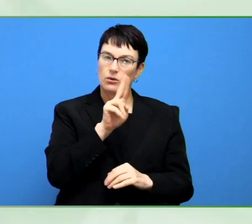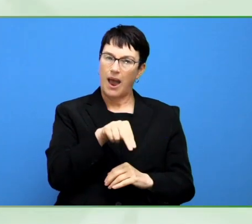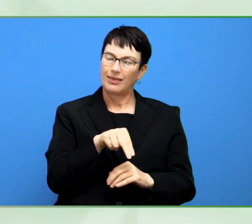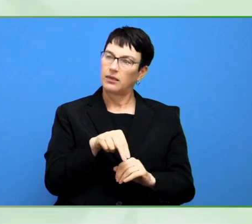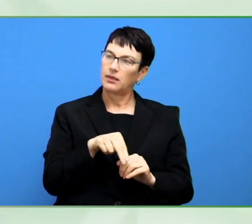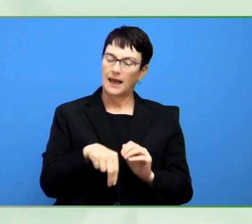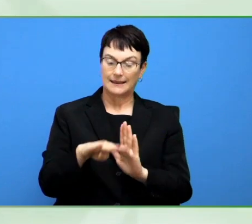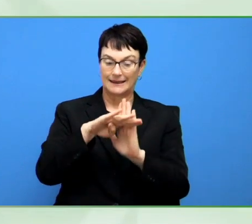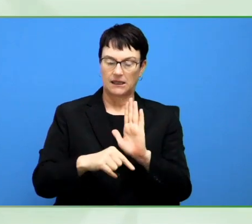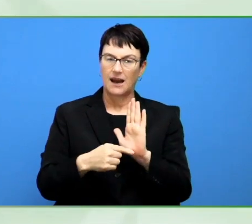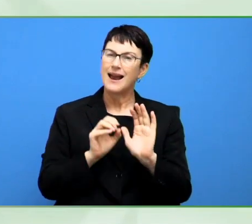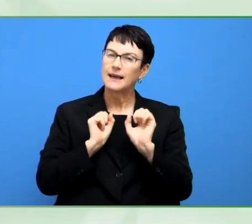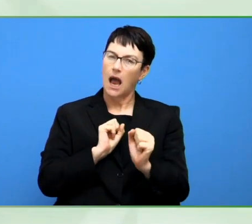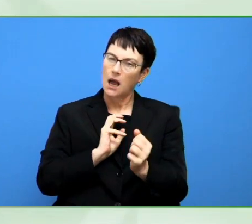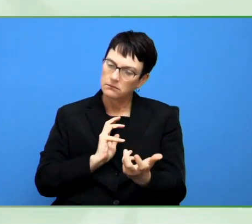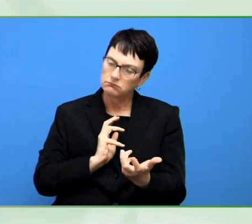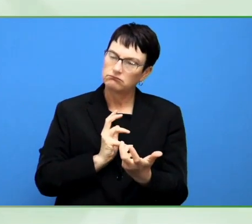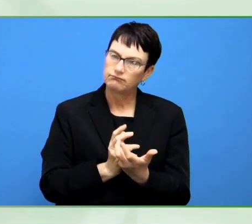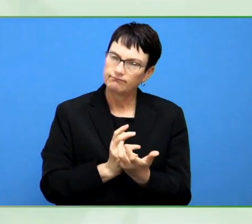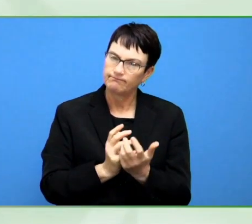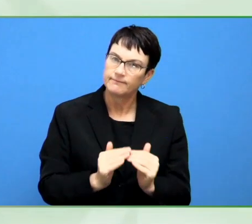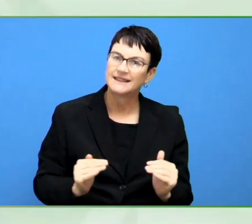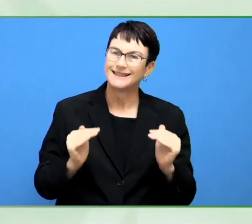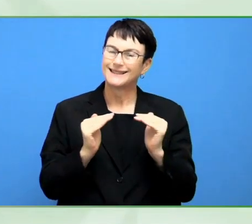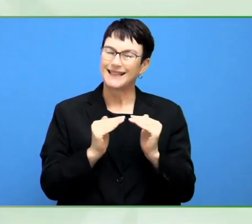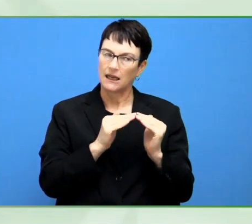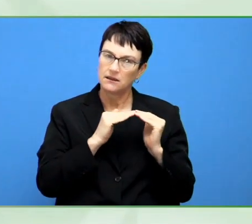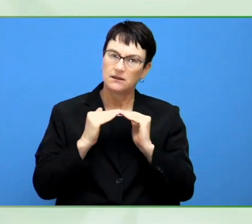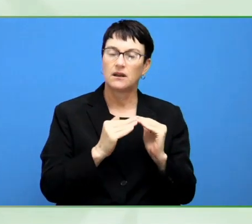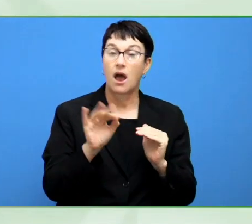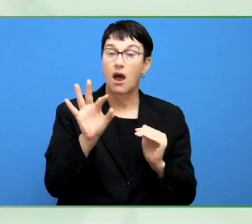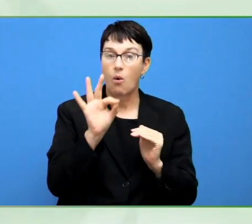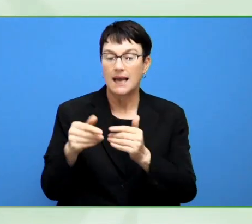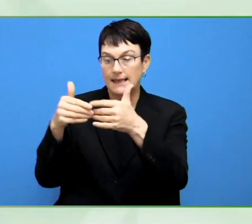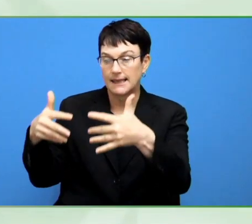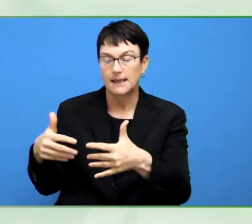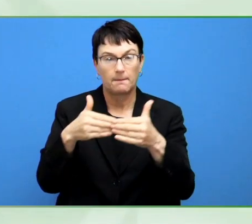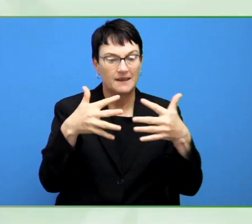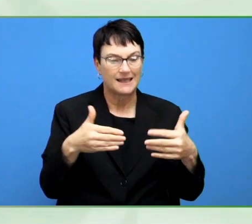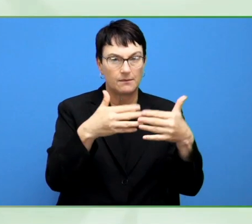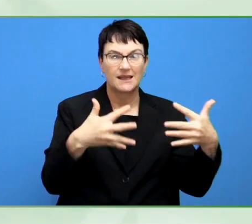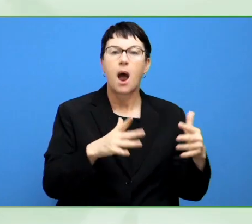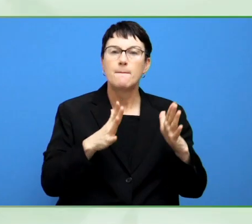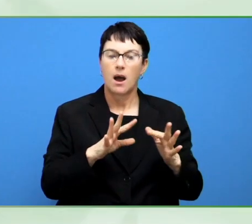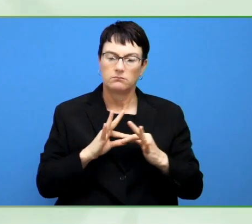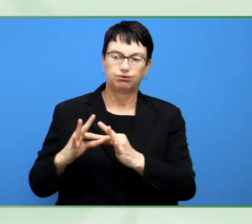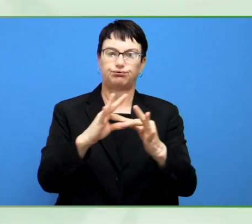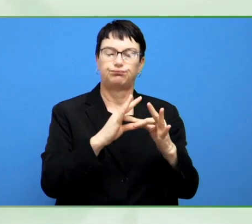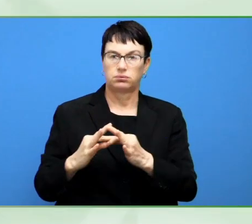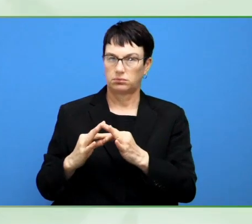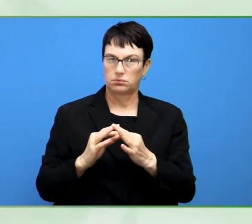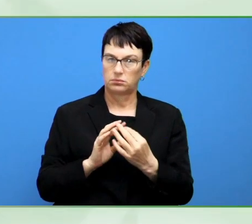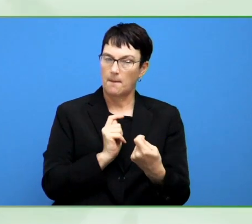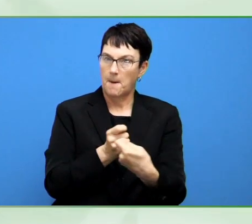interoperability of those standards so that multiple systems can connect and work? Okay, thank you. Thank you for the question. So as a